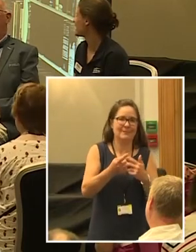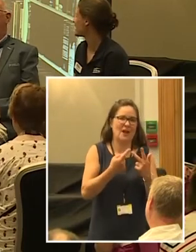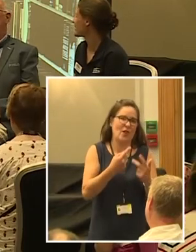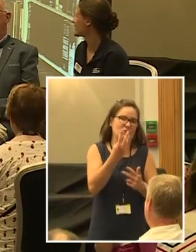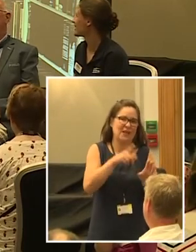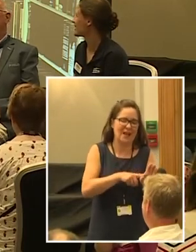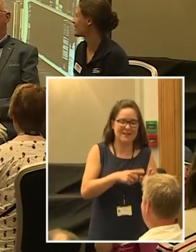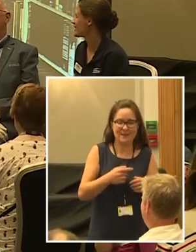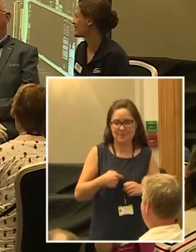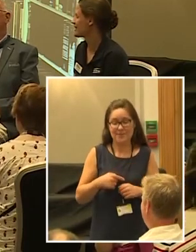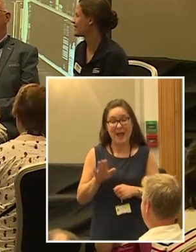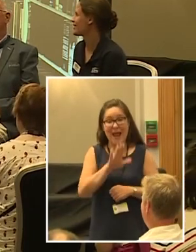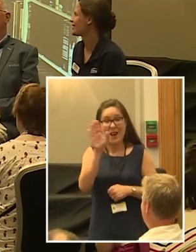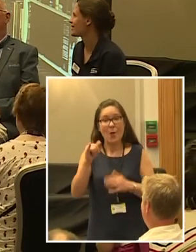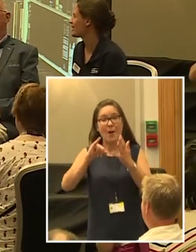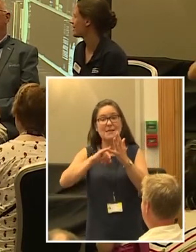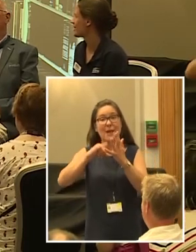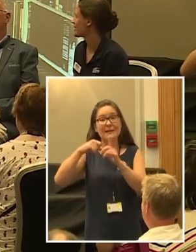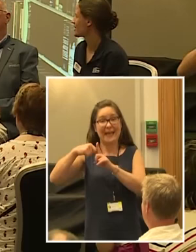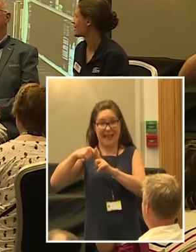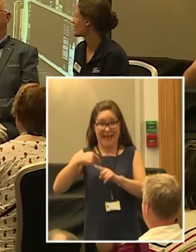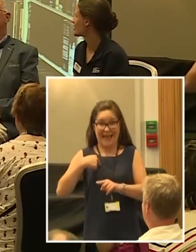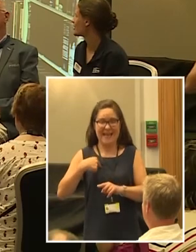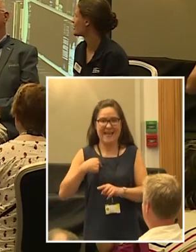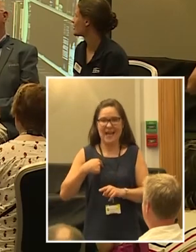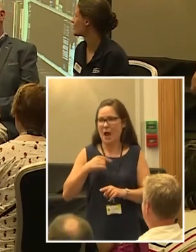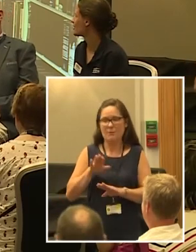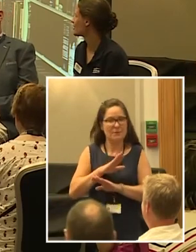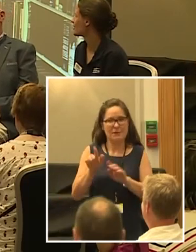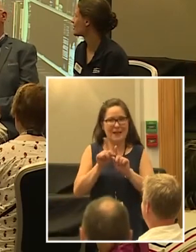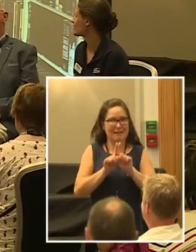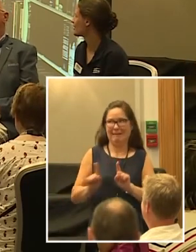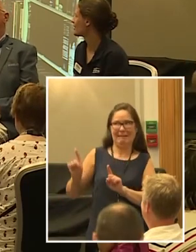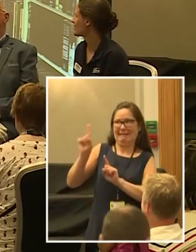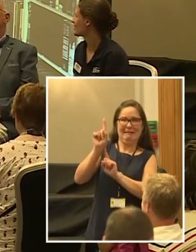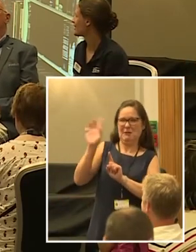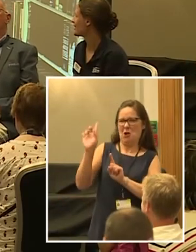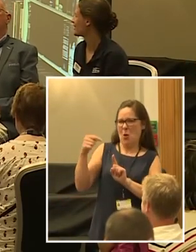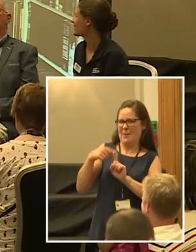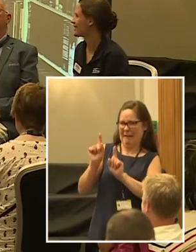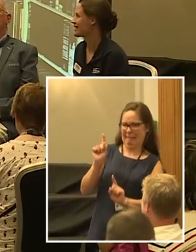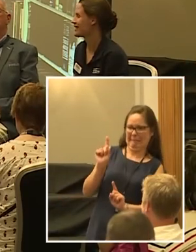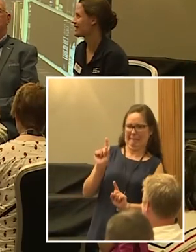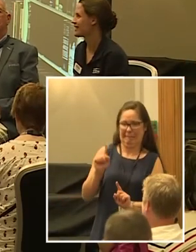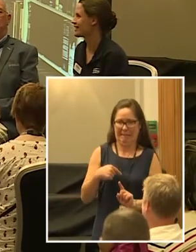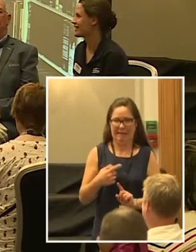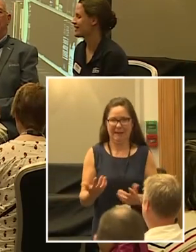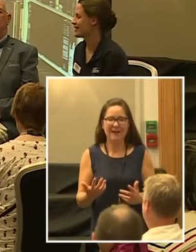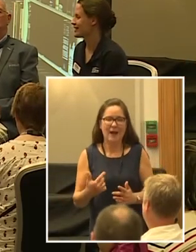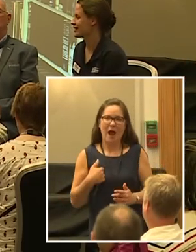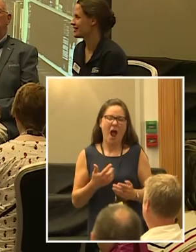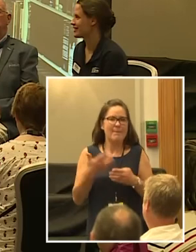Hi, hello everybody, I'm Simon Keatley. I am nothing like as eminent as my two colleagues, John and Liz. I'm very much a